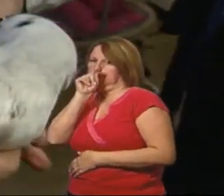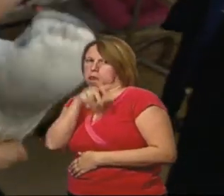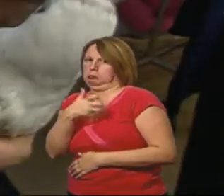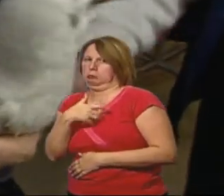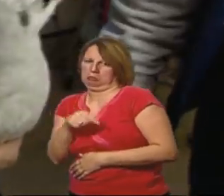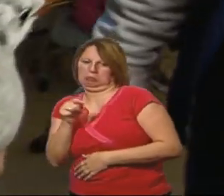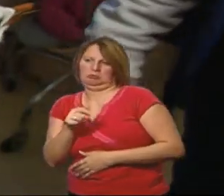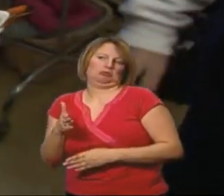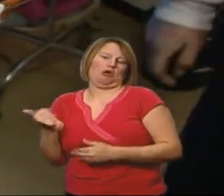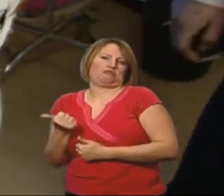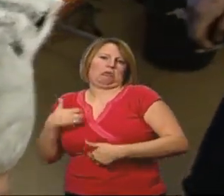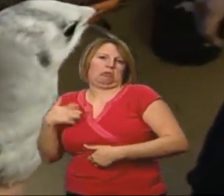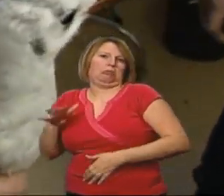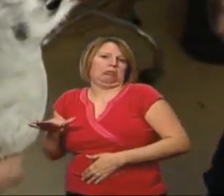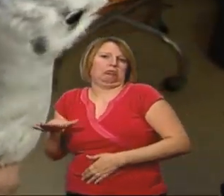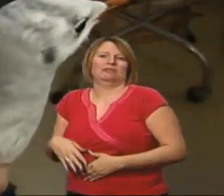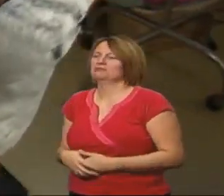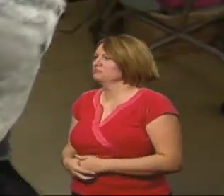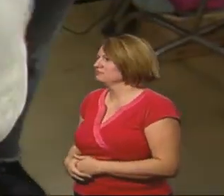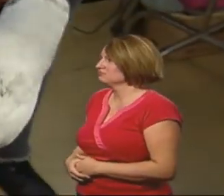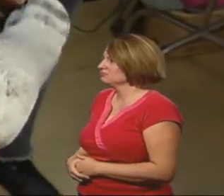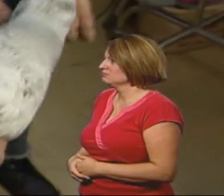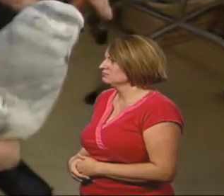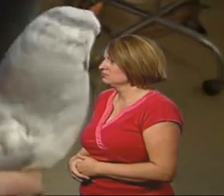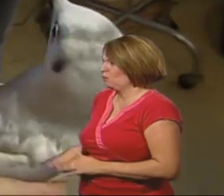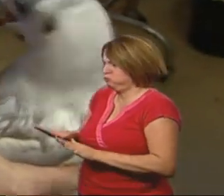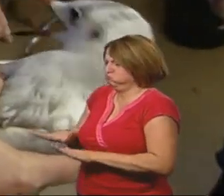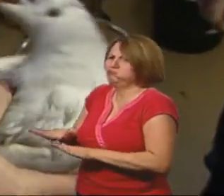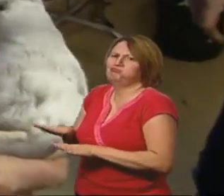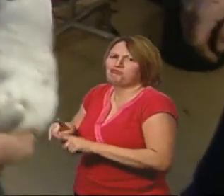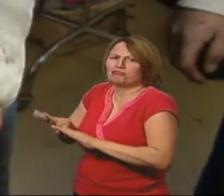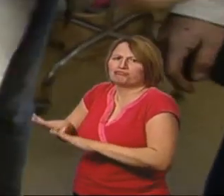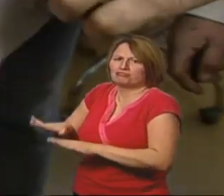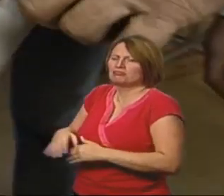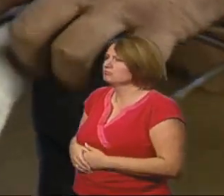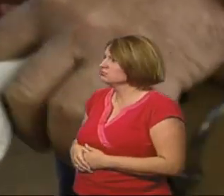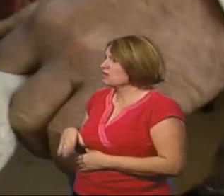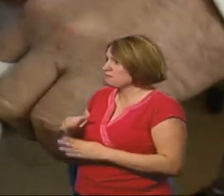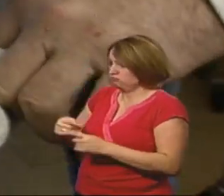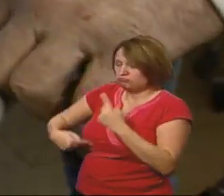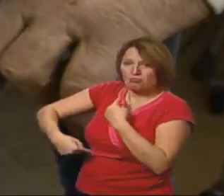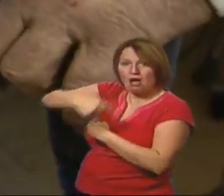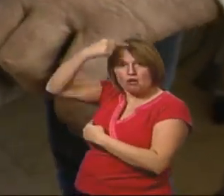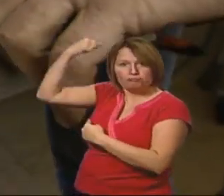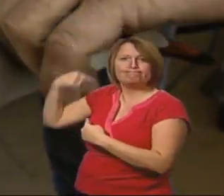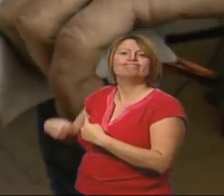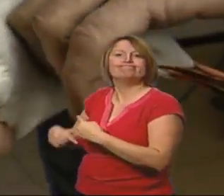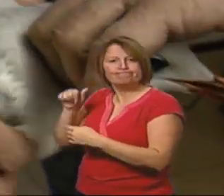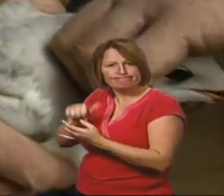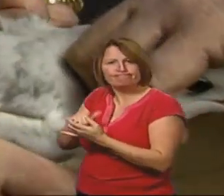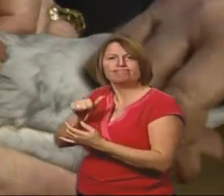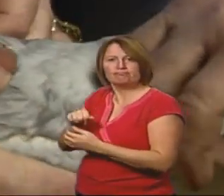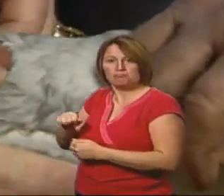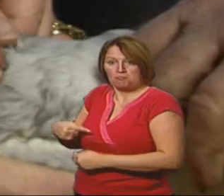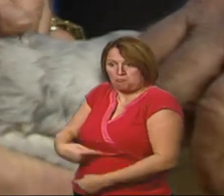beak Okay. works. Yes. Just a minute, sweetheart. No, just a minute. Thank you.